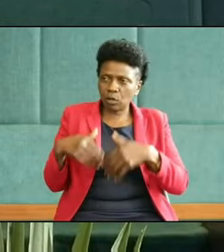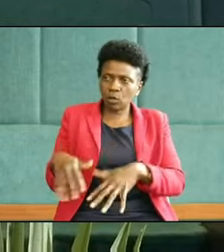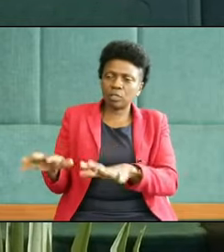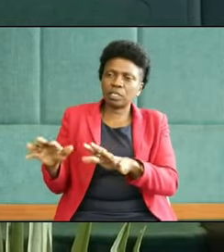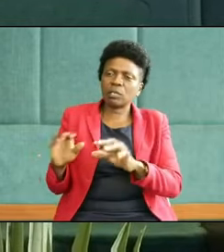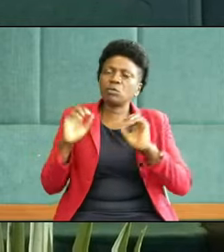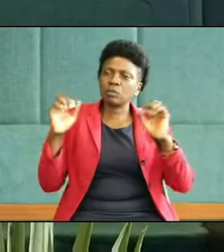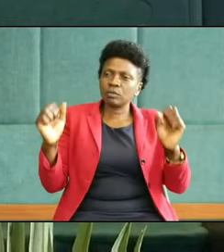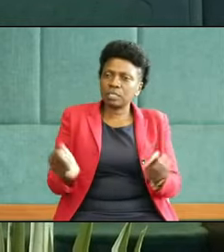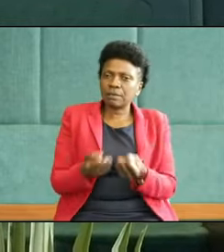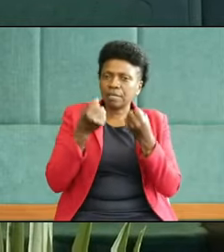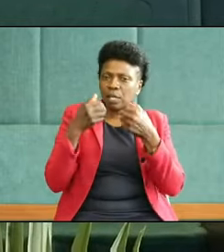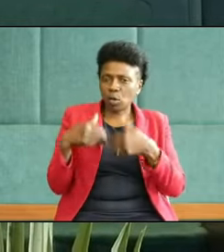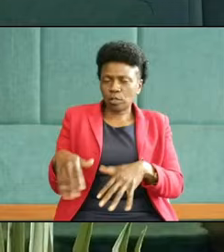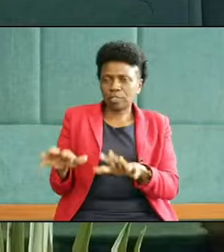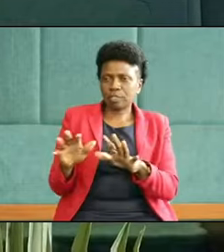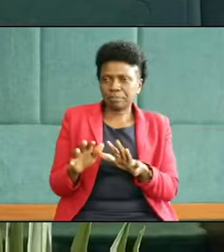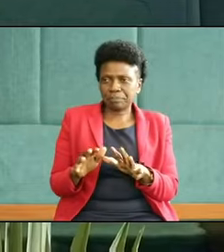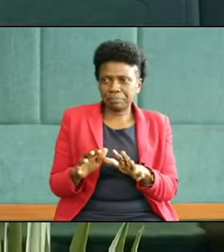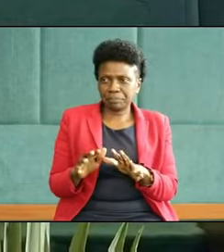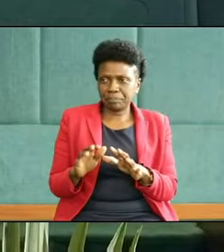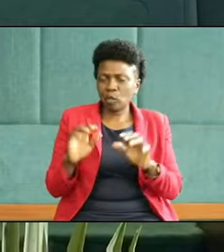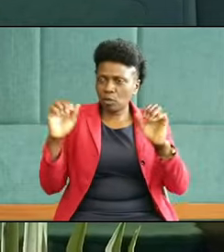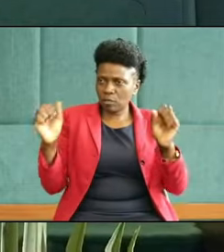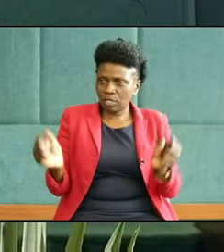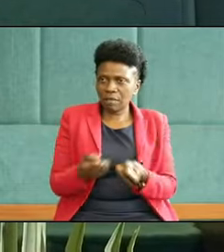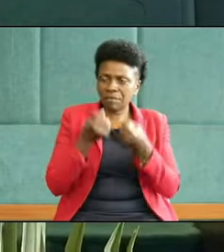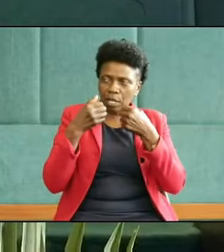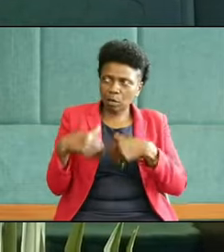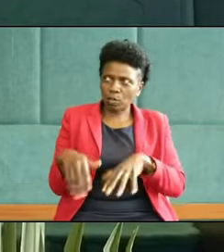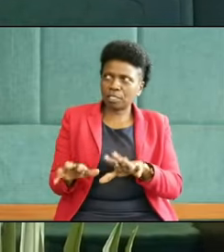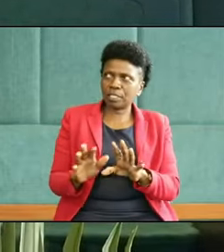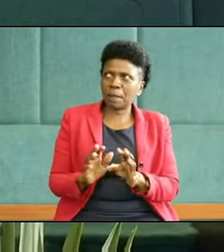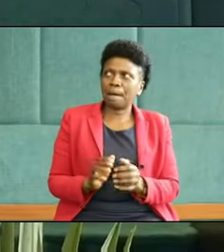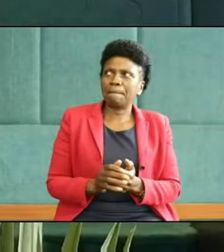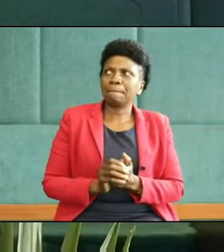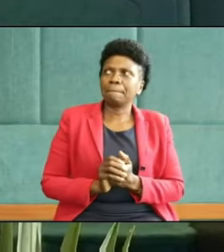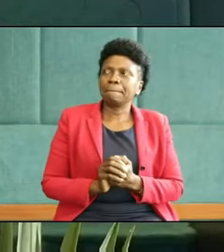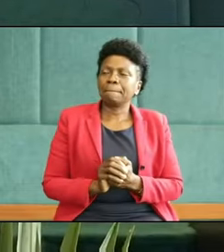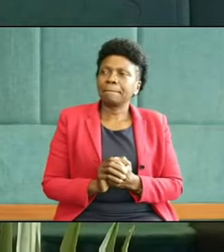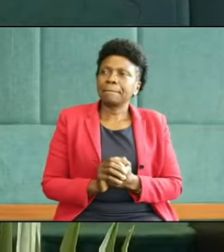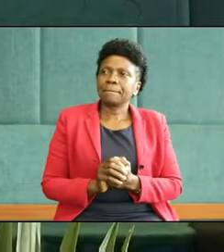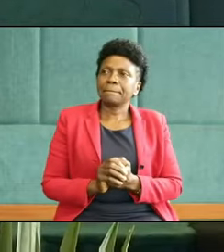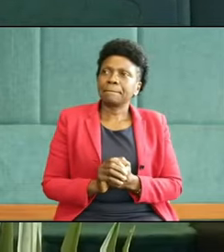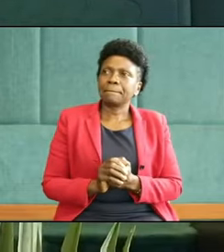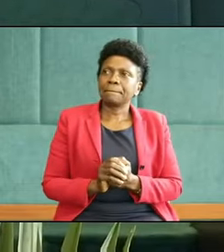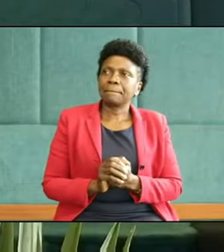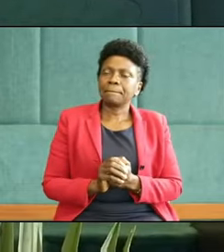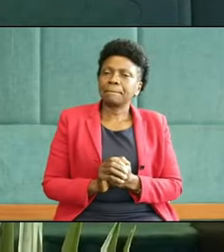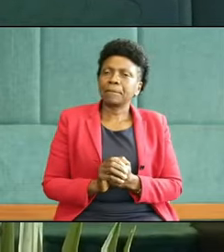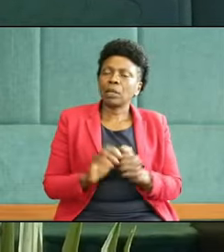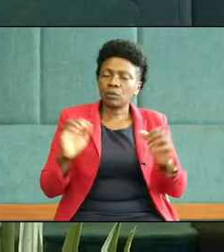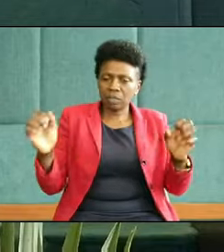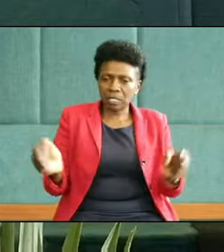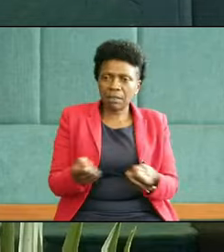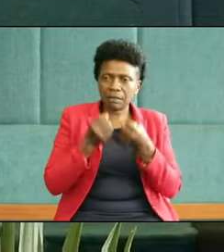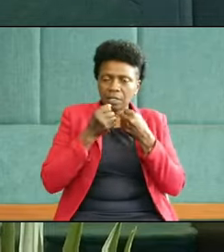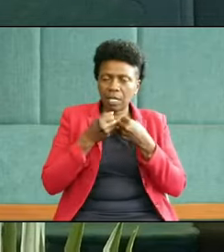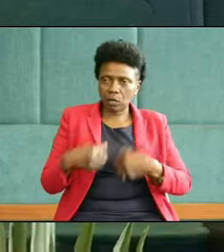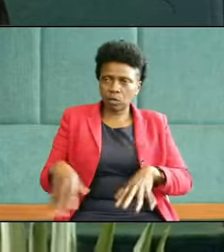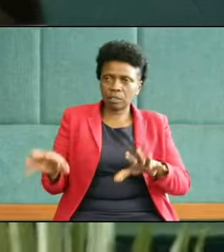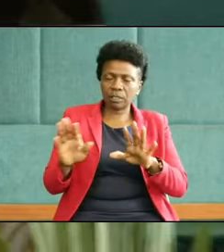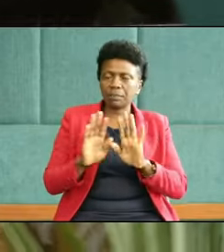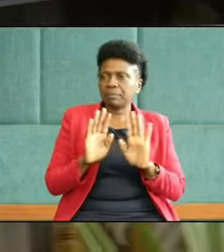lost, save the lost, save the lost, save the lost, save the lost, save the lost. period. Nothing else, nothing